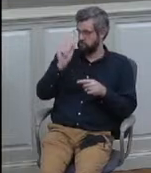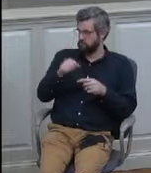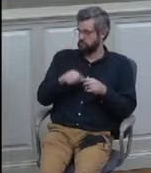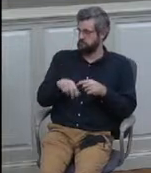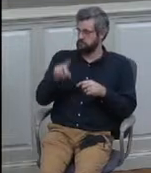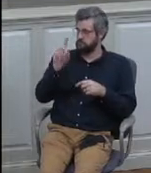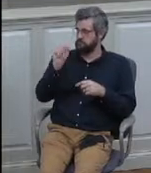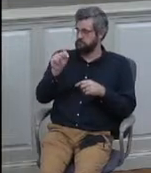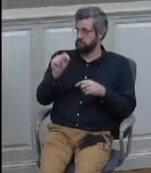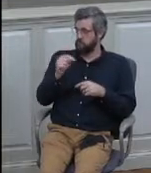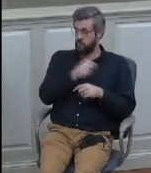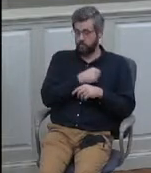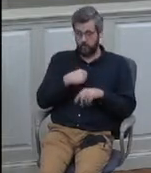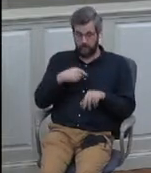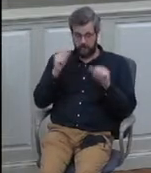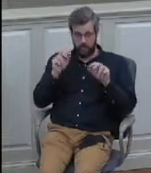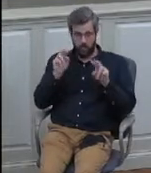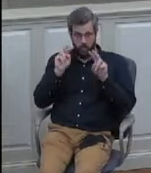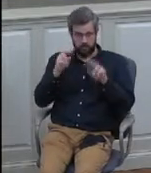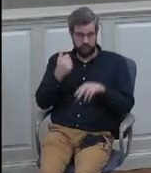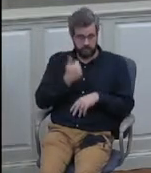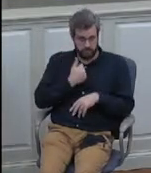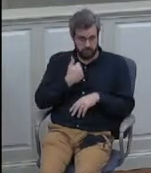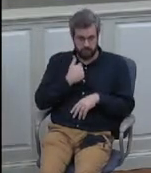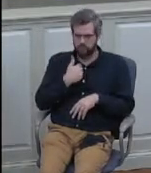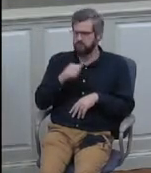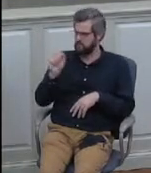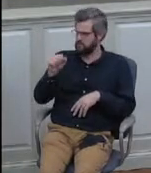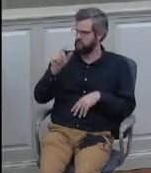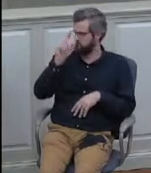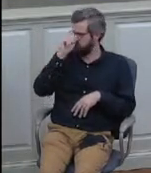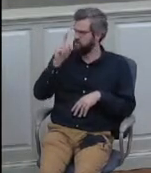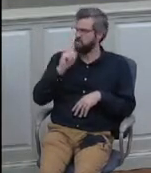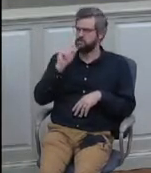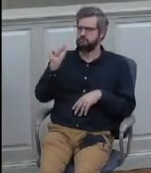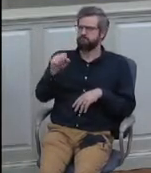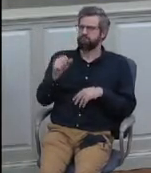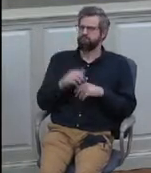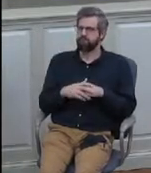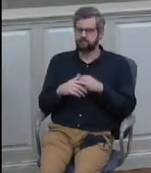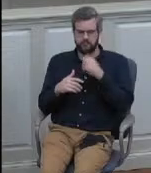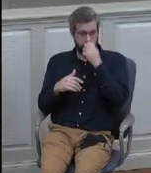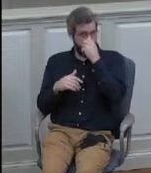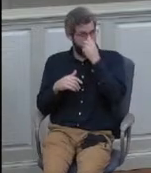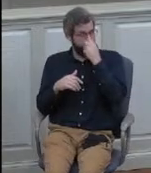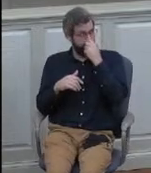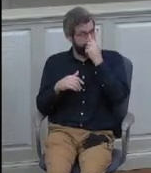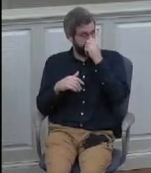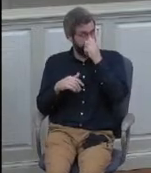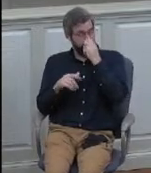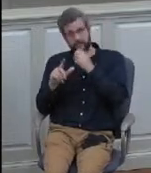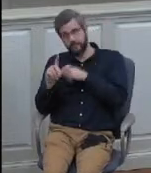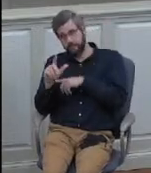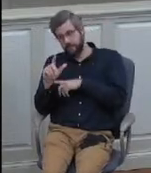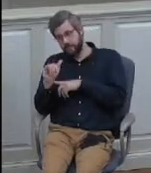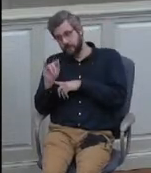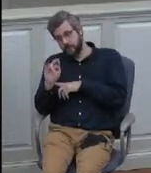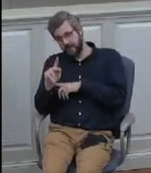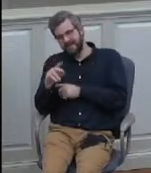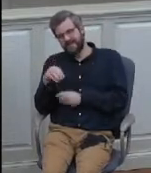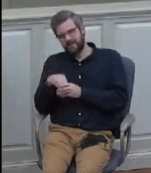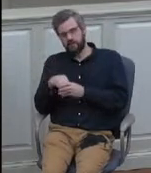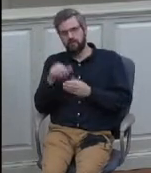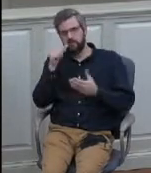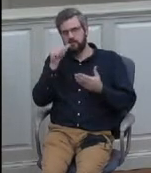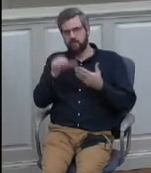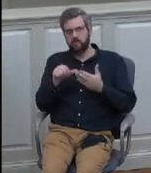So we can watch this meeting ourselves. Absolutely. Okay. Right. And that the link is included in the letter, yeah.